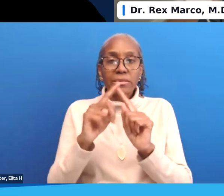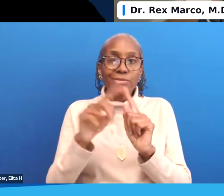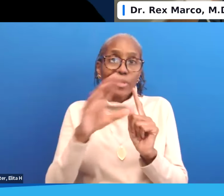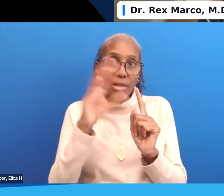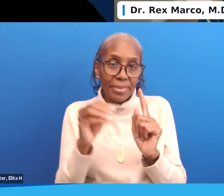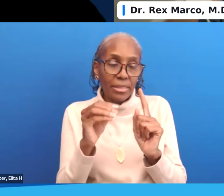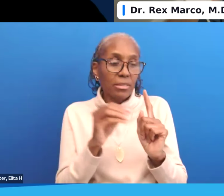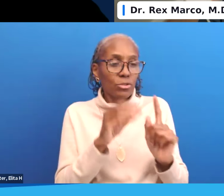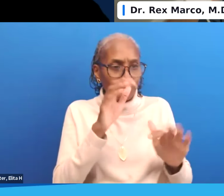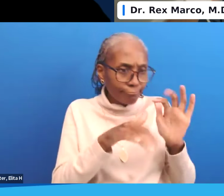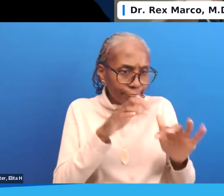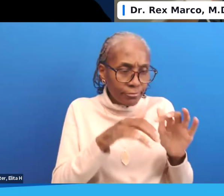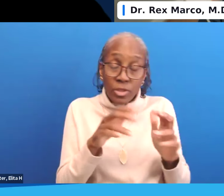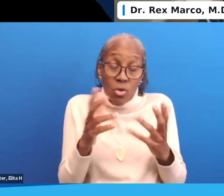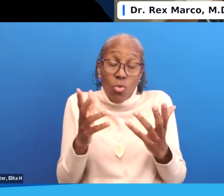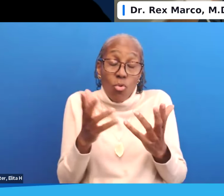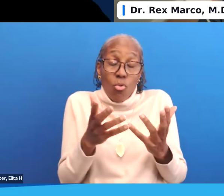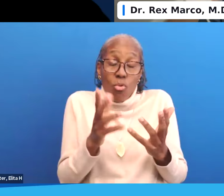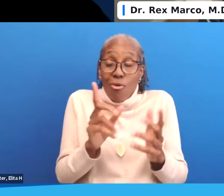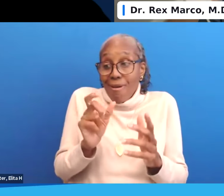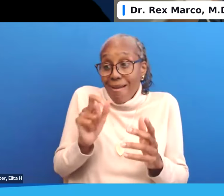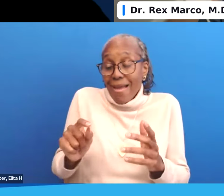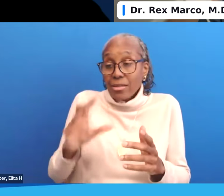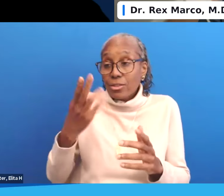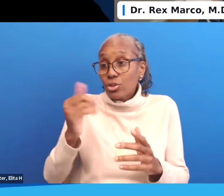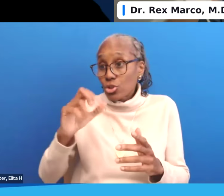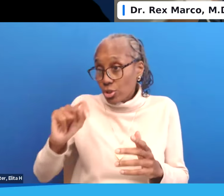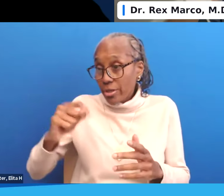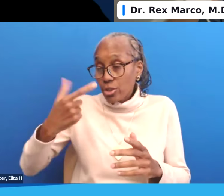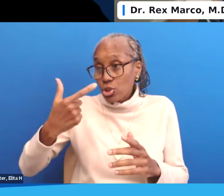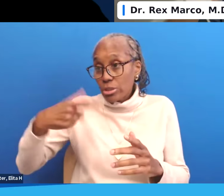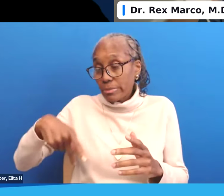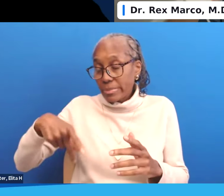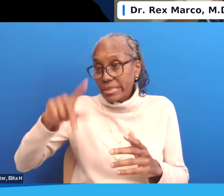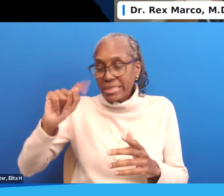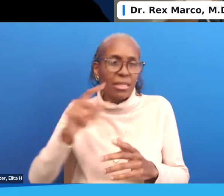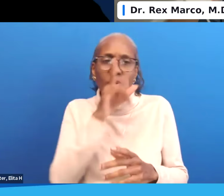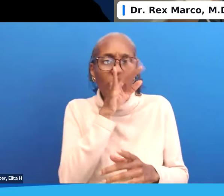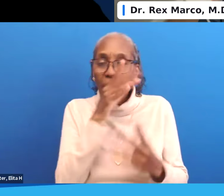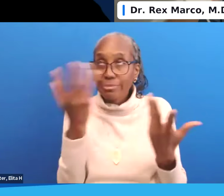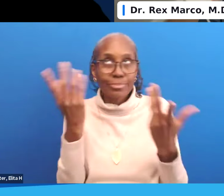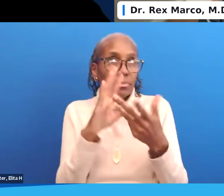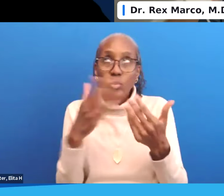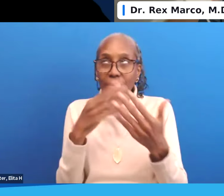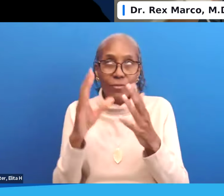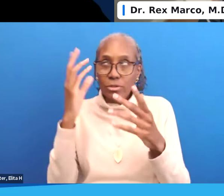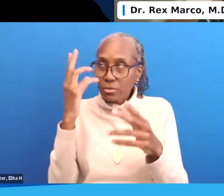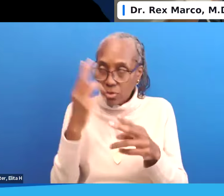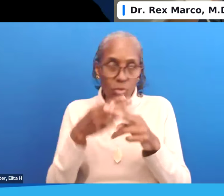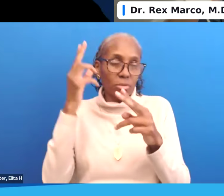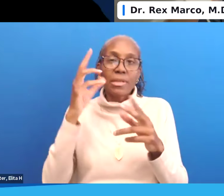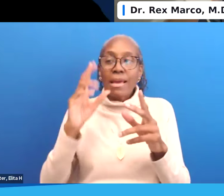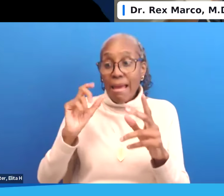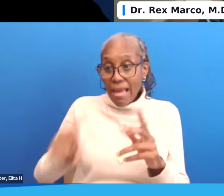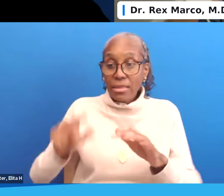can go in and or you can just ask Chat GPT, Chat whatever it's called. You could just